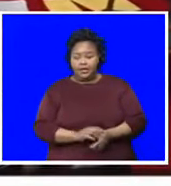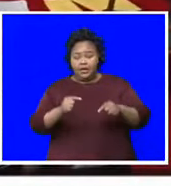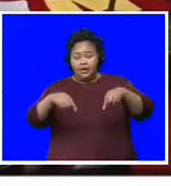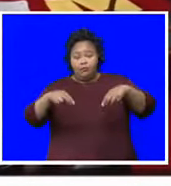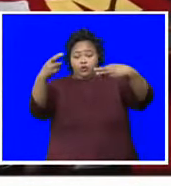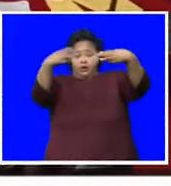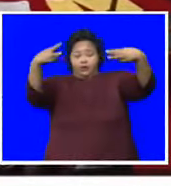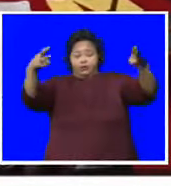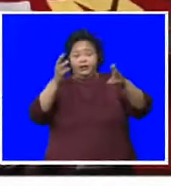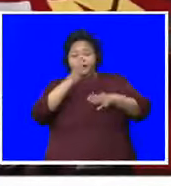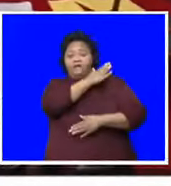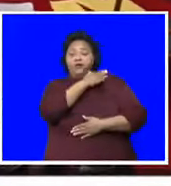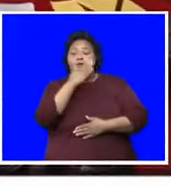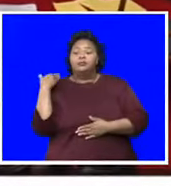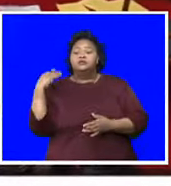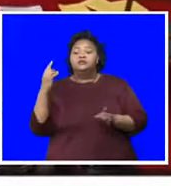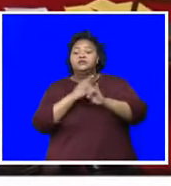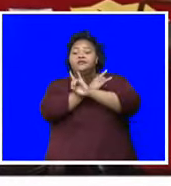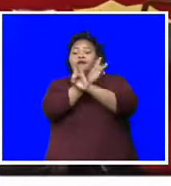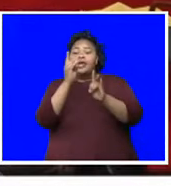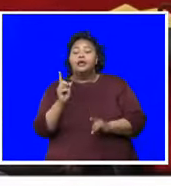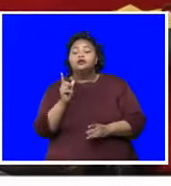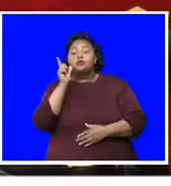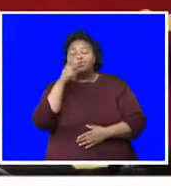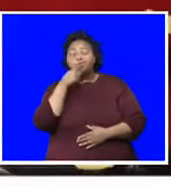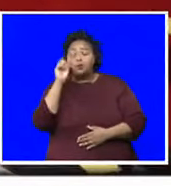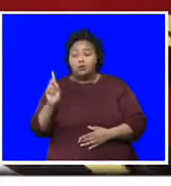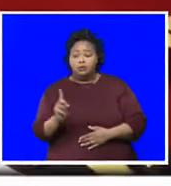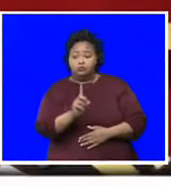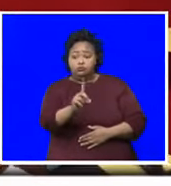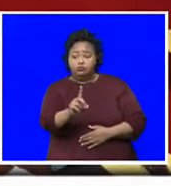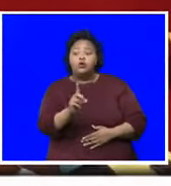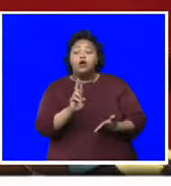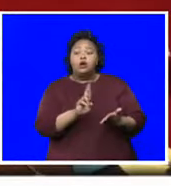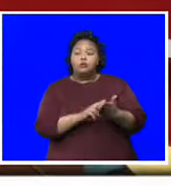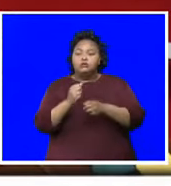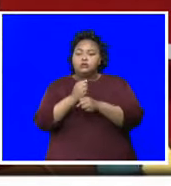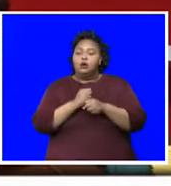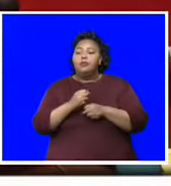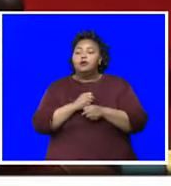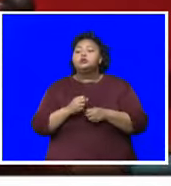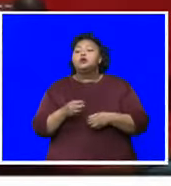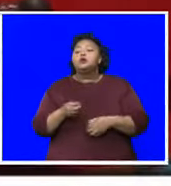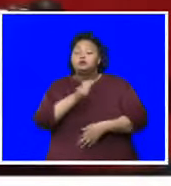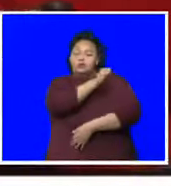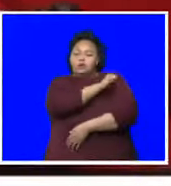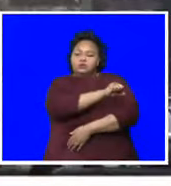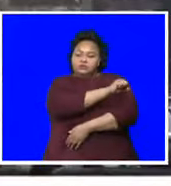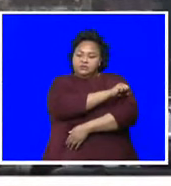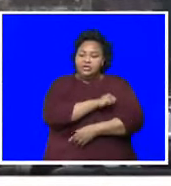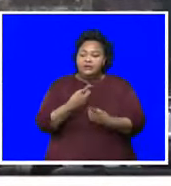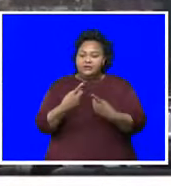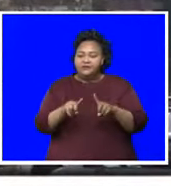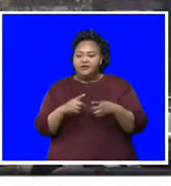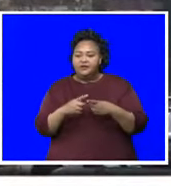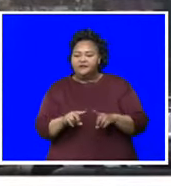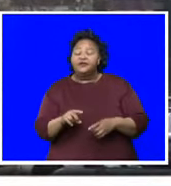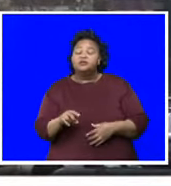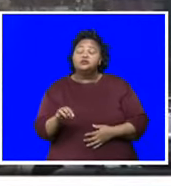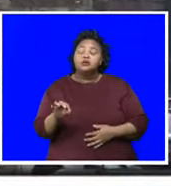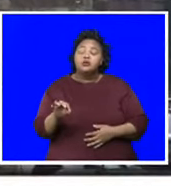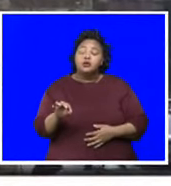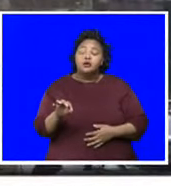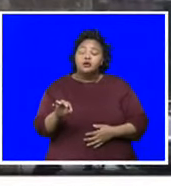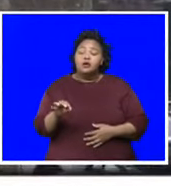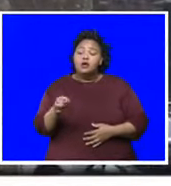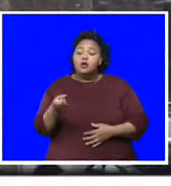Members of Parliament rejected a report from the Minister of Health on drug shortage in public clinics and hospitals. The Ministry of Public Works and